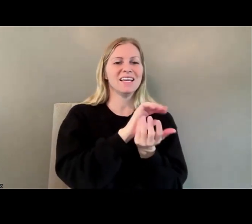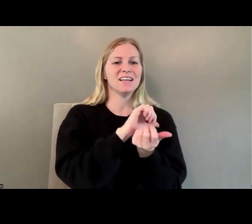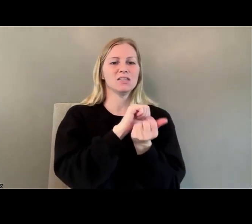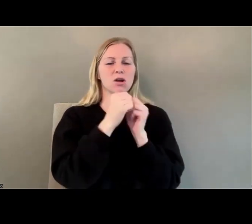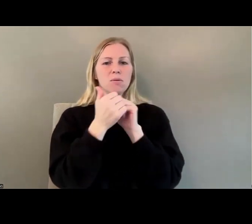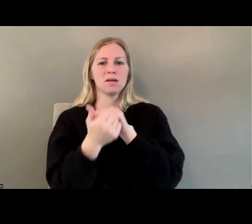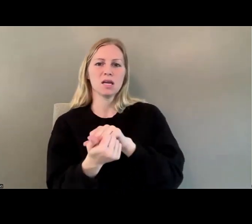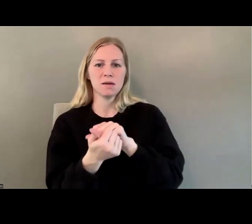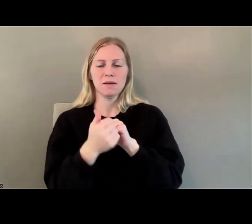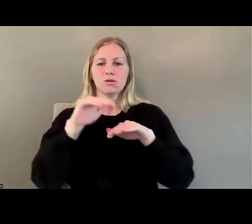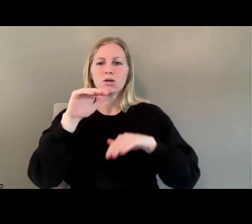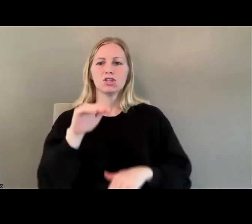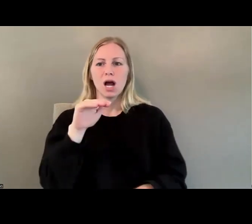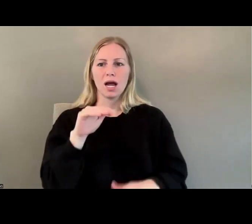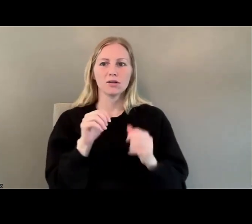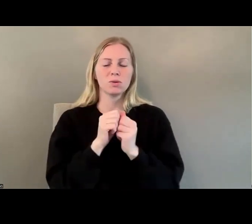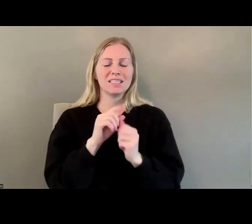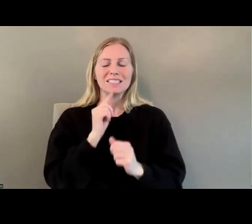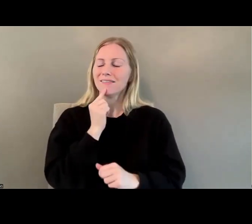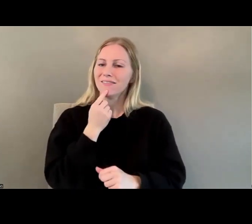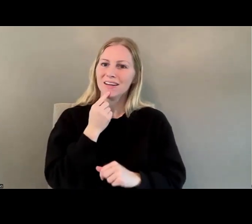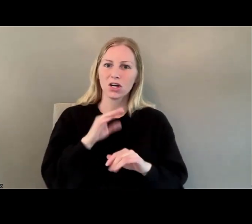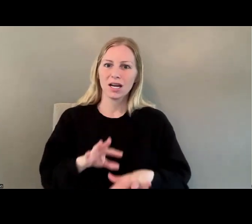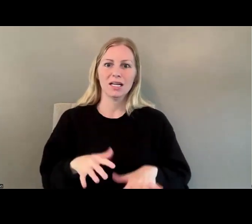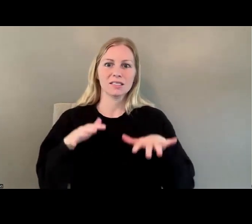with severe anxiety,